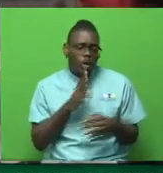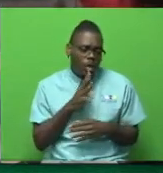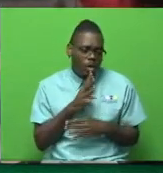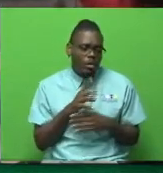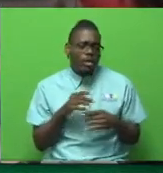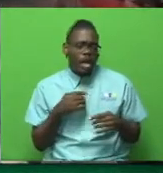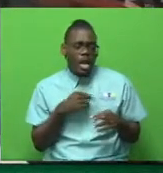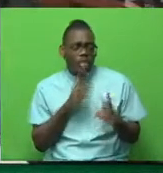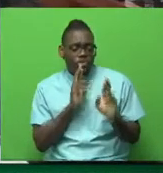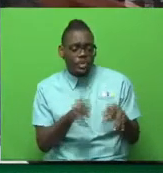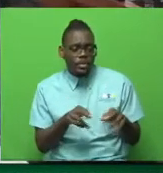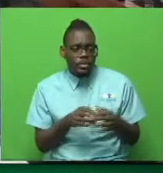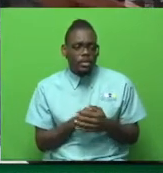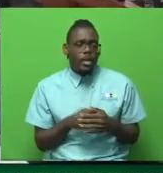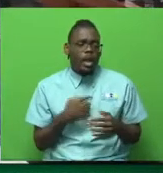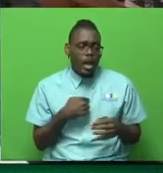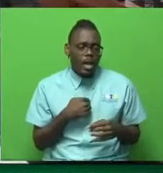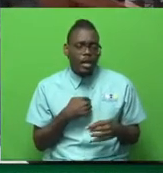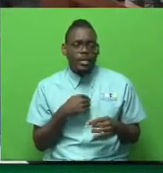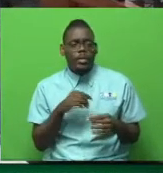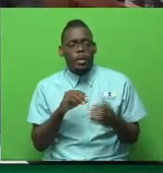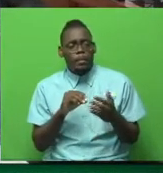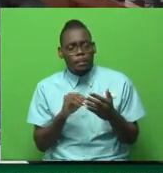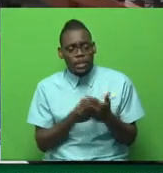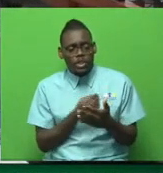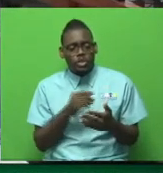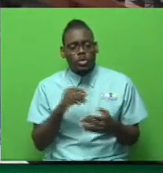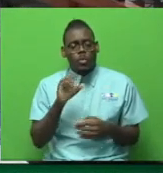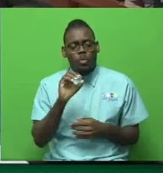responding to page 107 sir